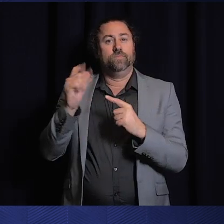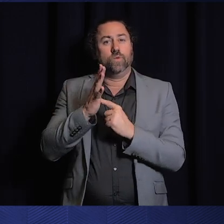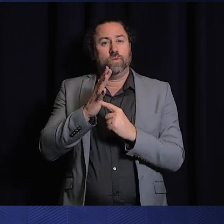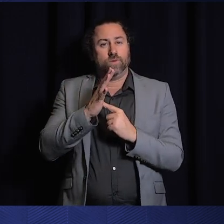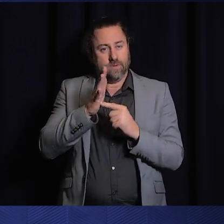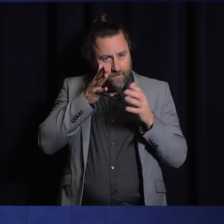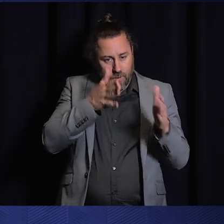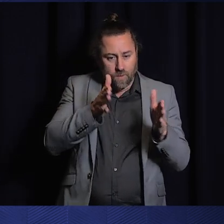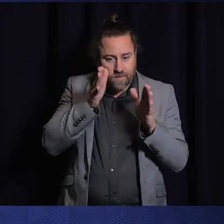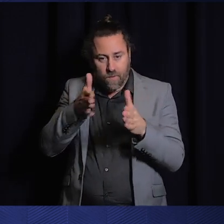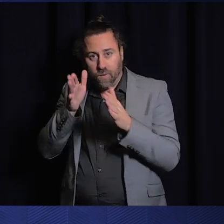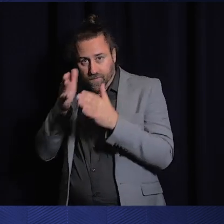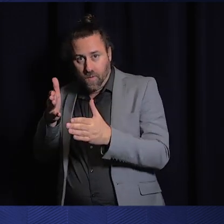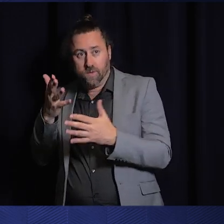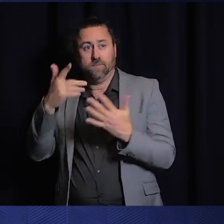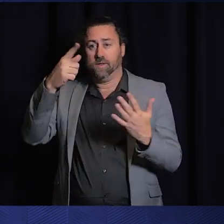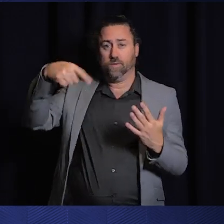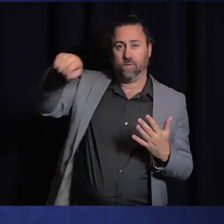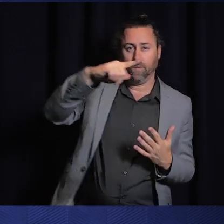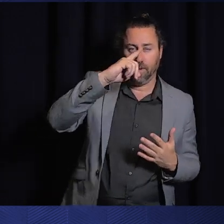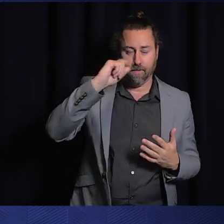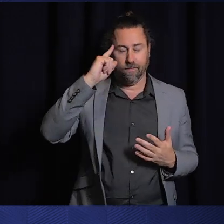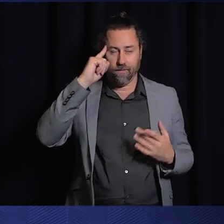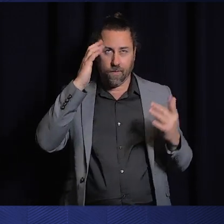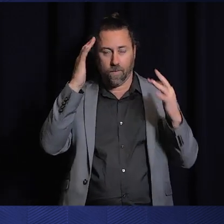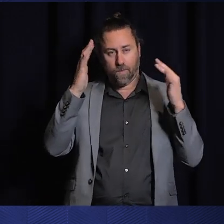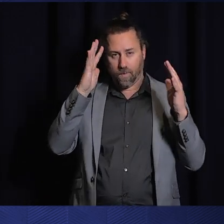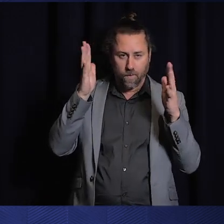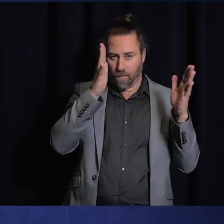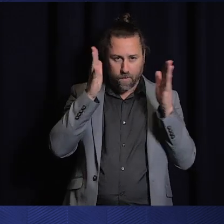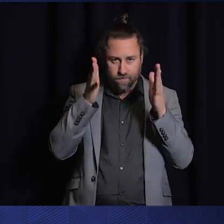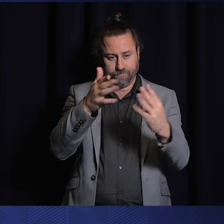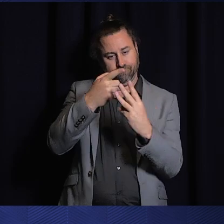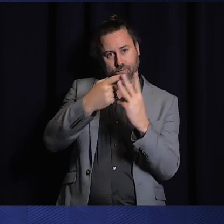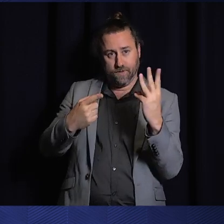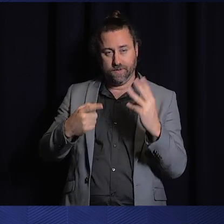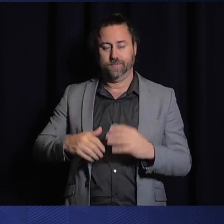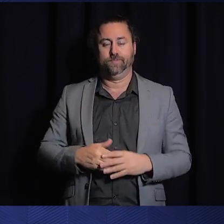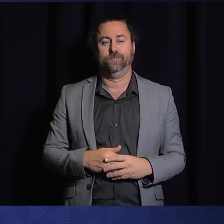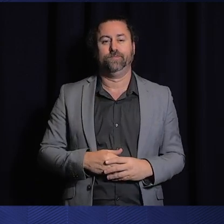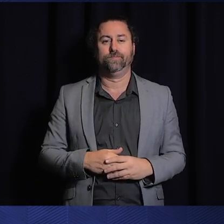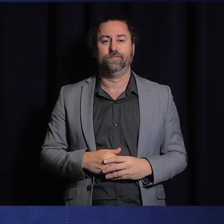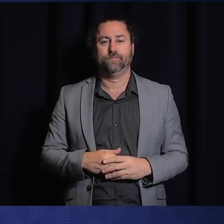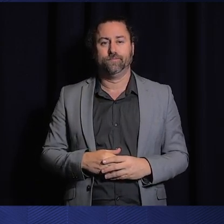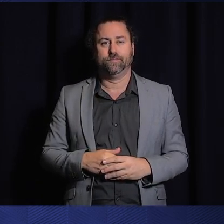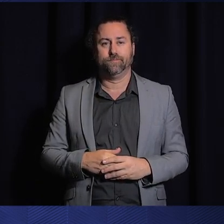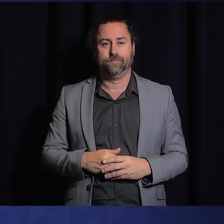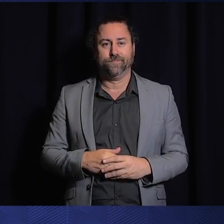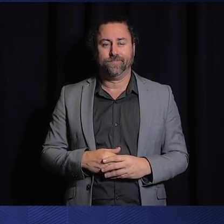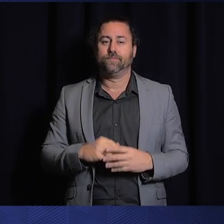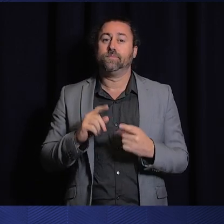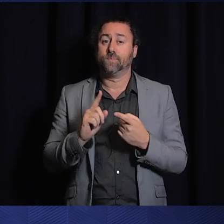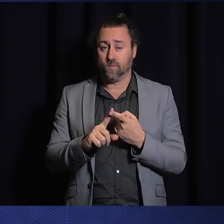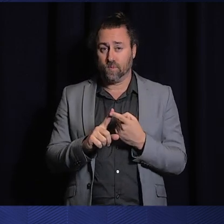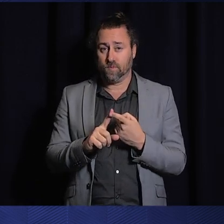which will help you to set your thinking as we hear from the panelists. And the first point is